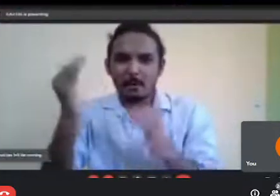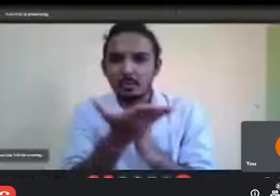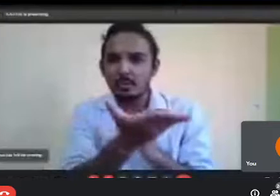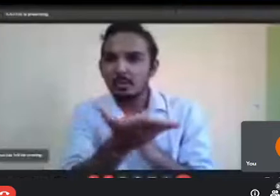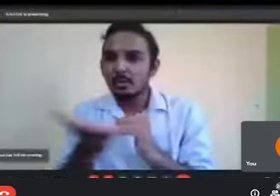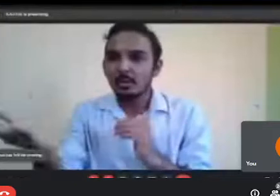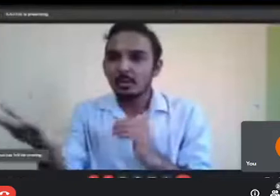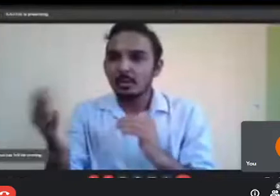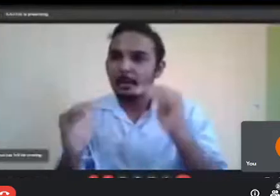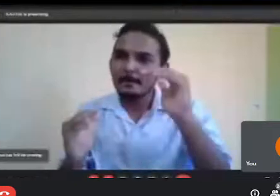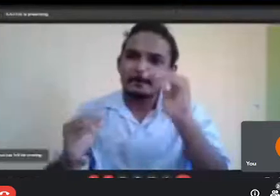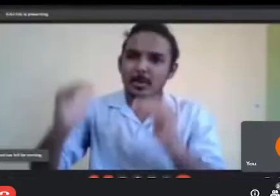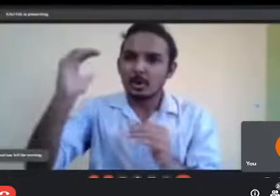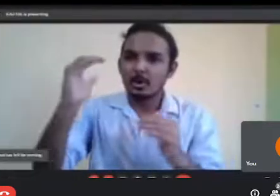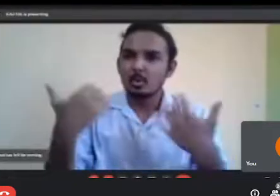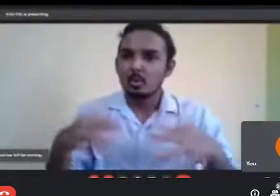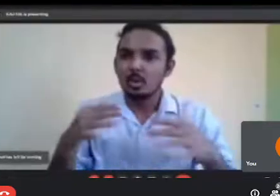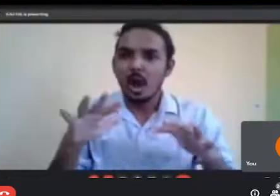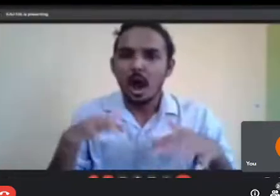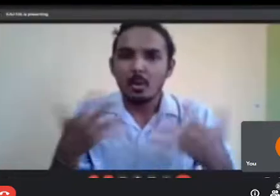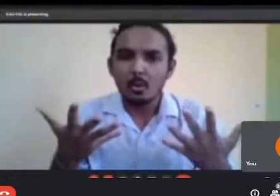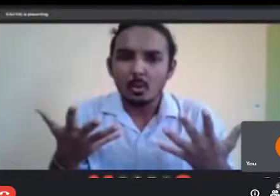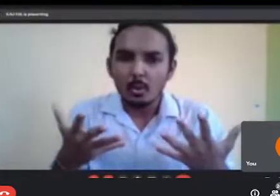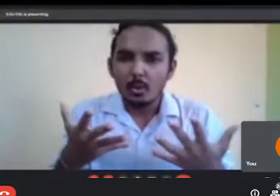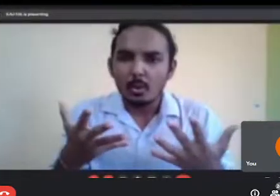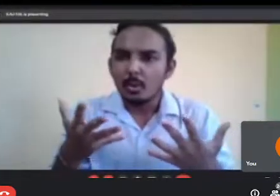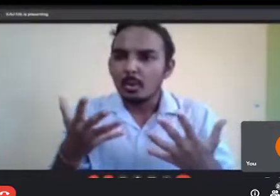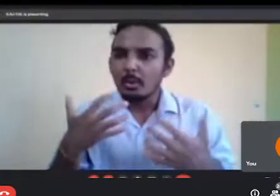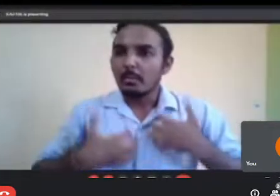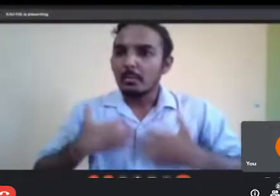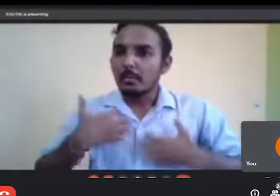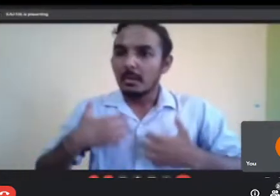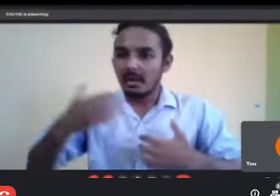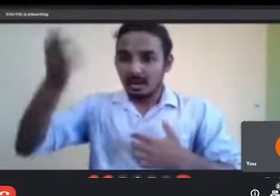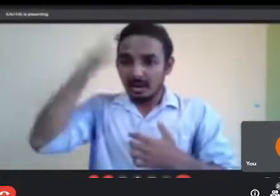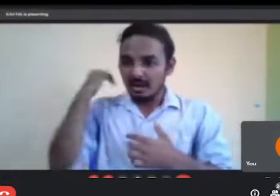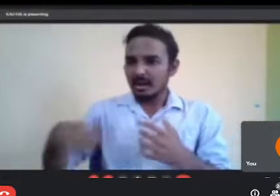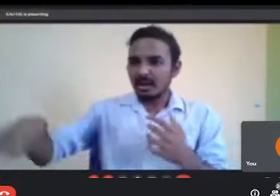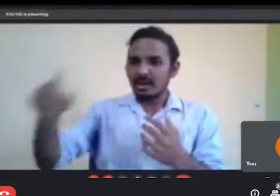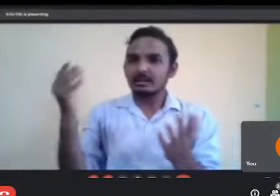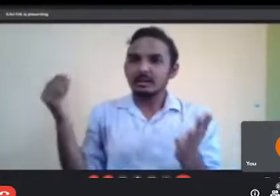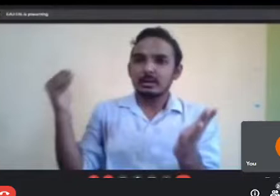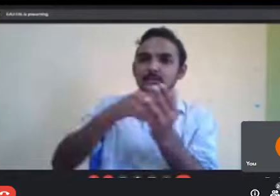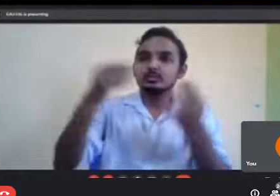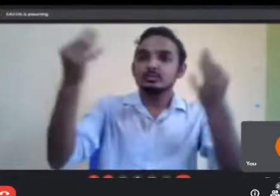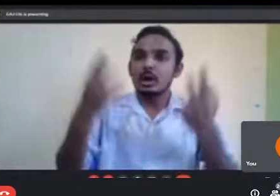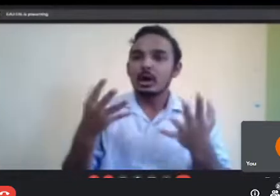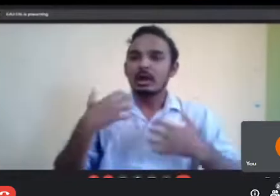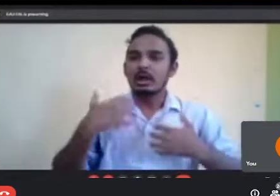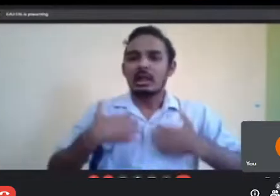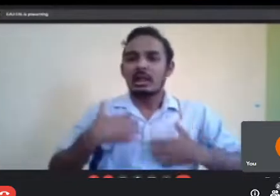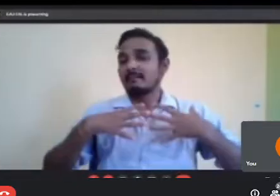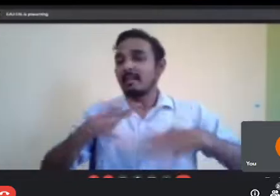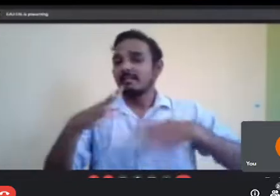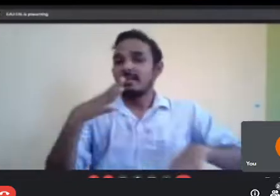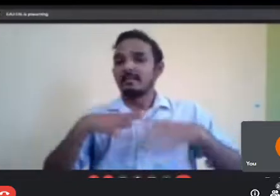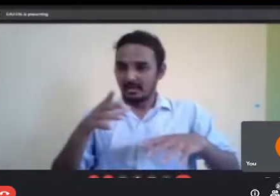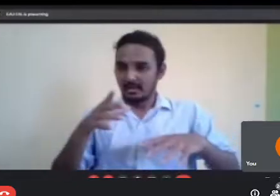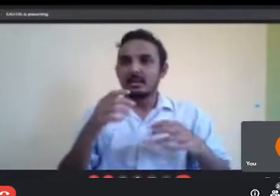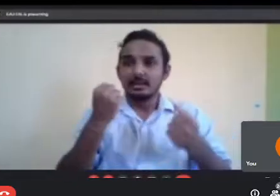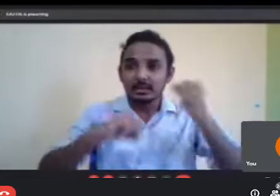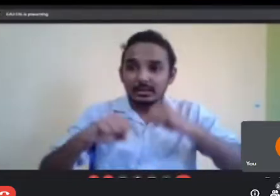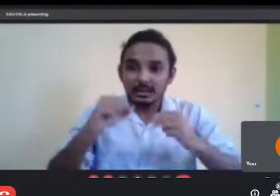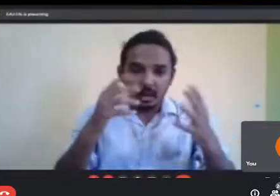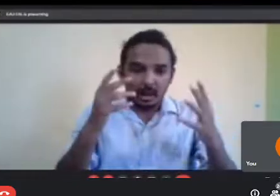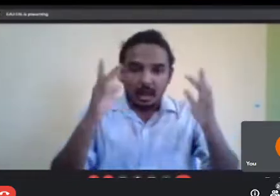1. And everything else, even in the then the first post-test and